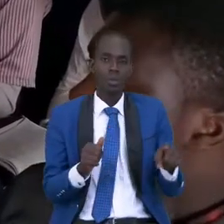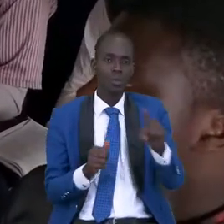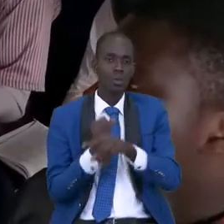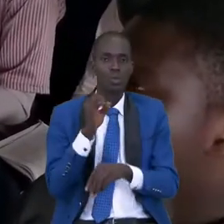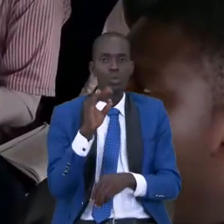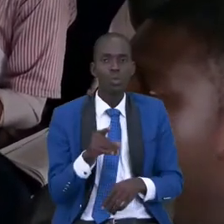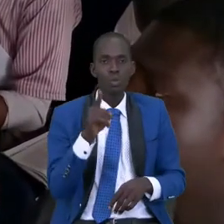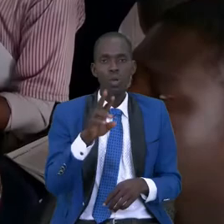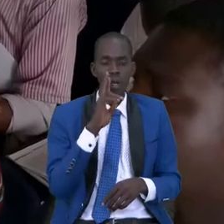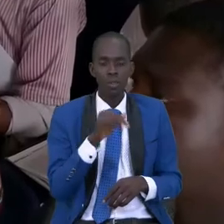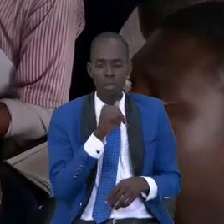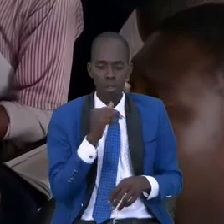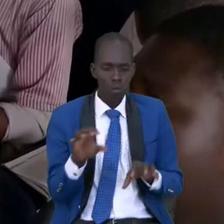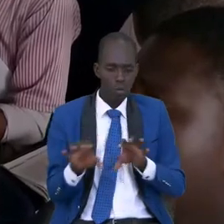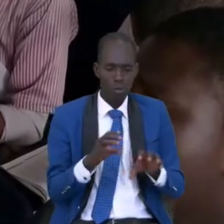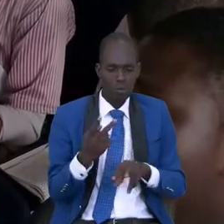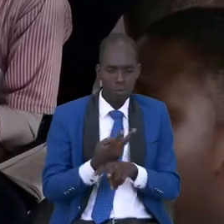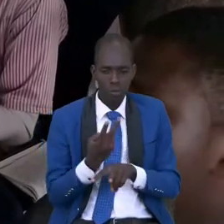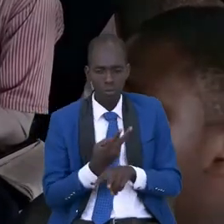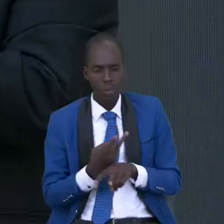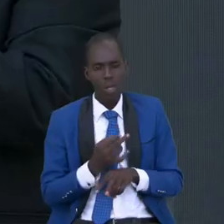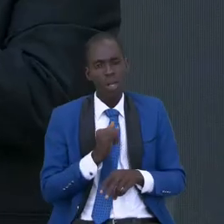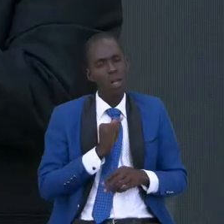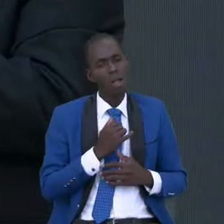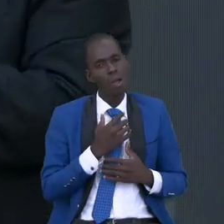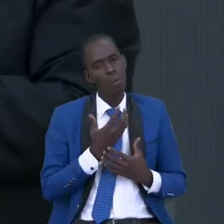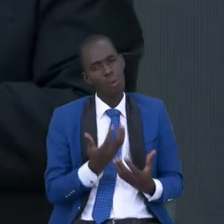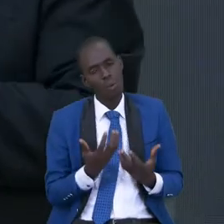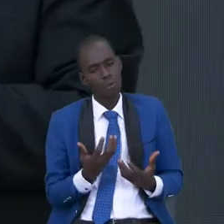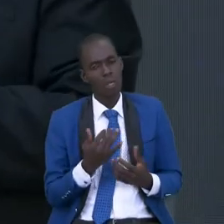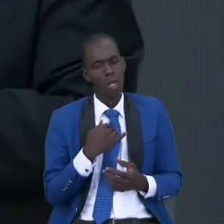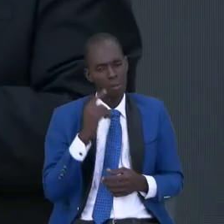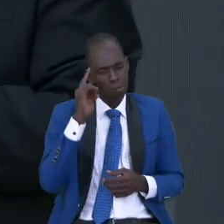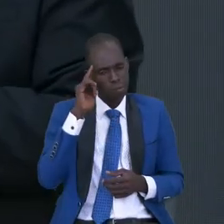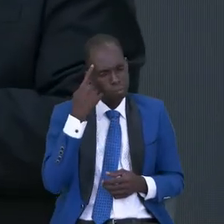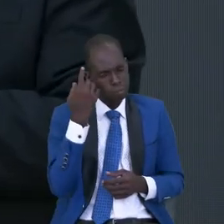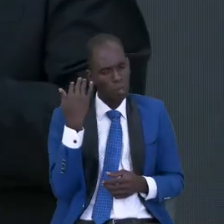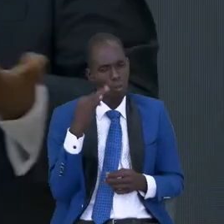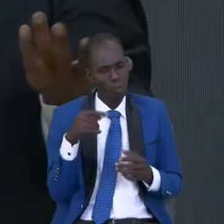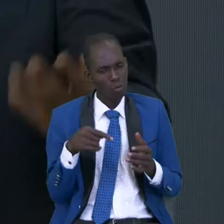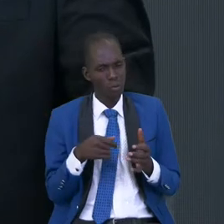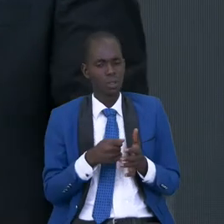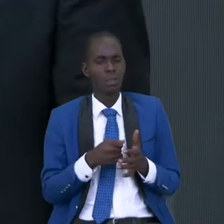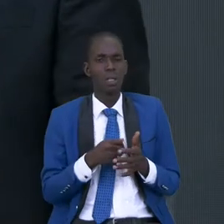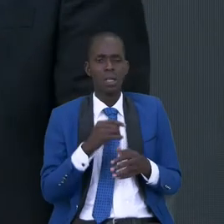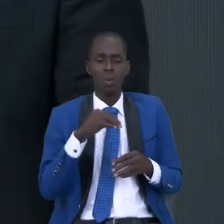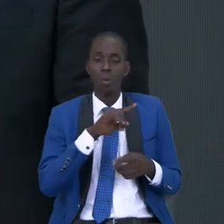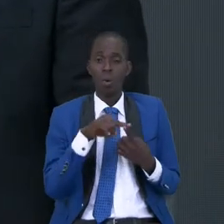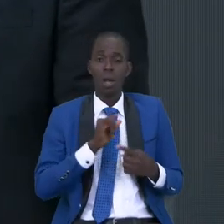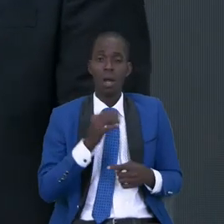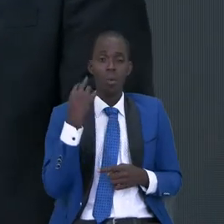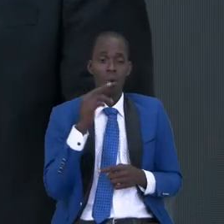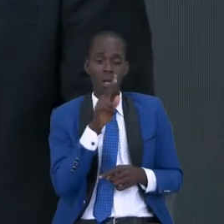not calculating. I wish I thought about this at 35. Now I am